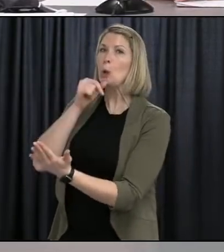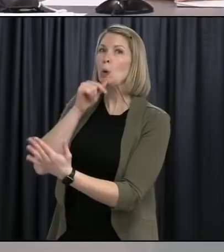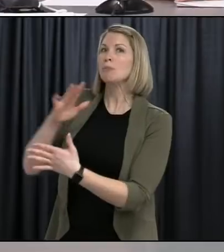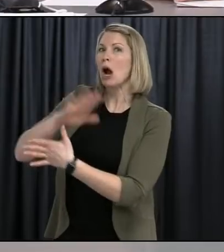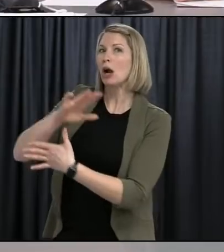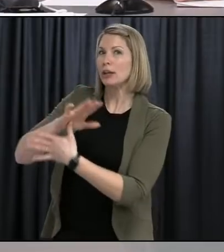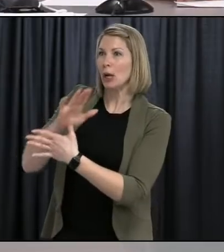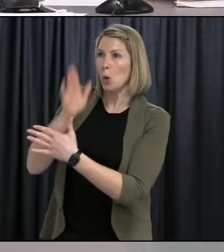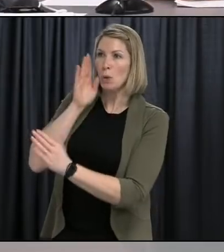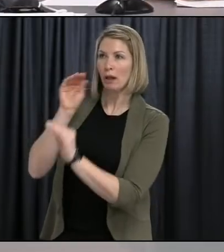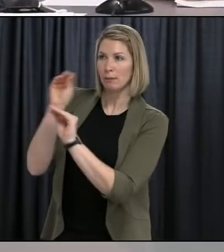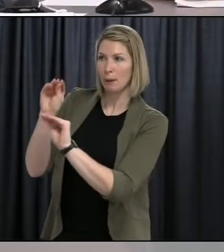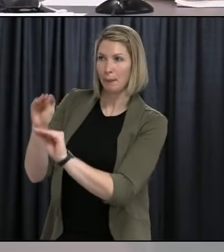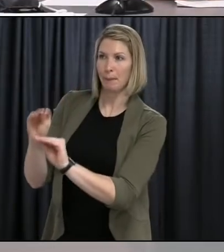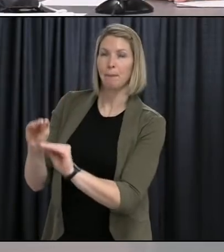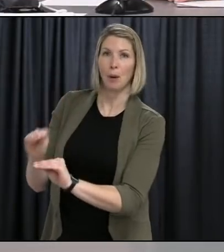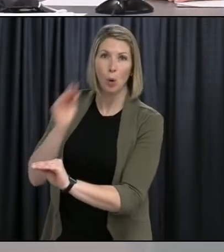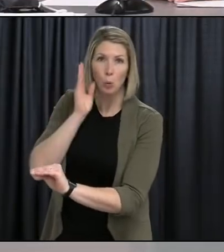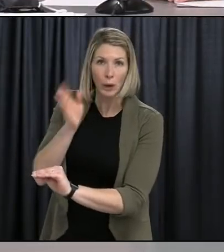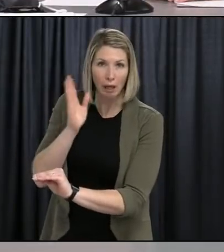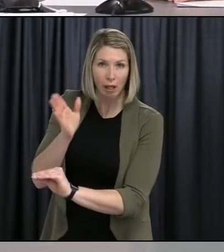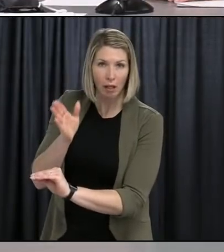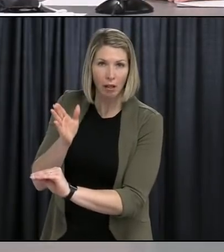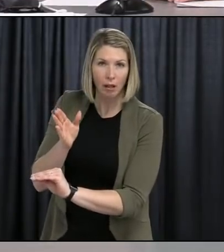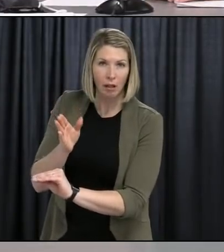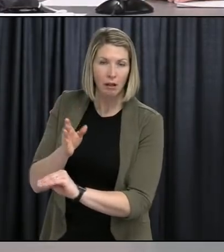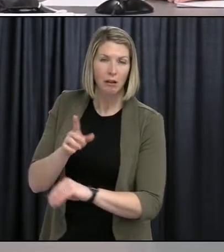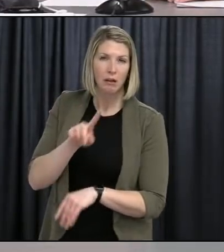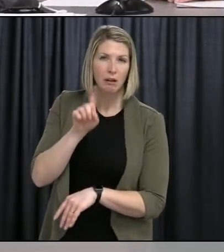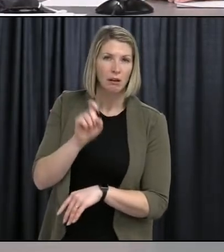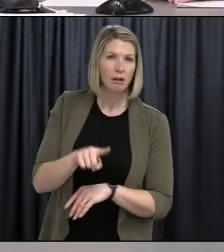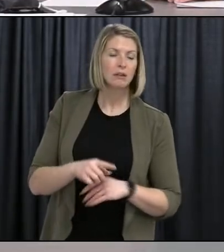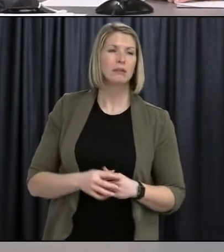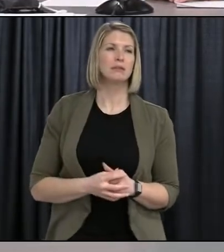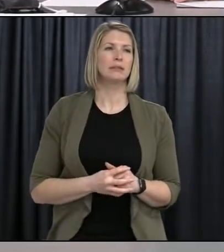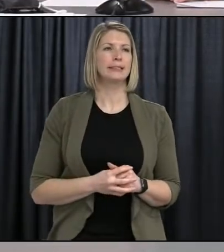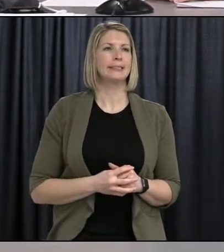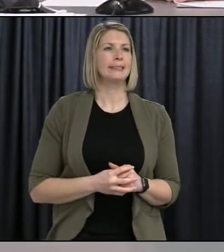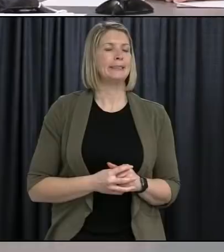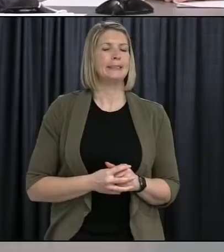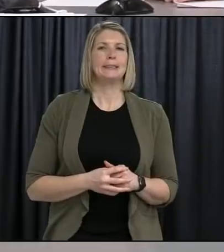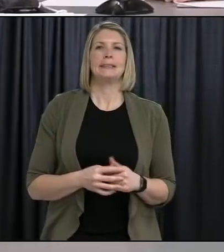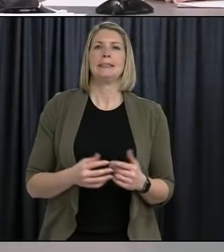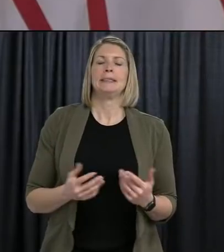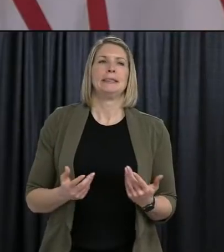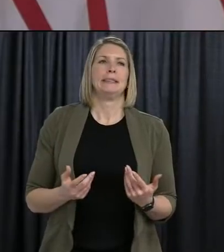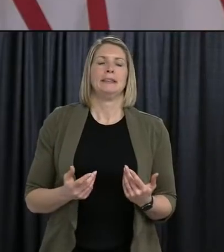after. Yeah, so I don't think, I don't know that anyone has come down